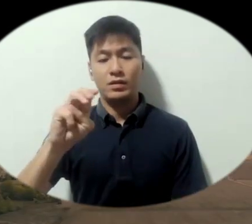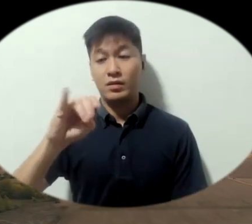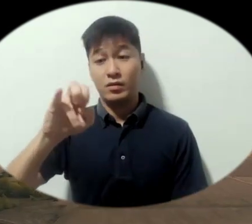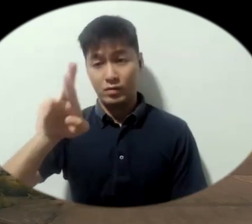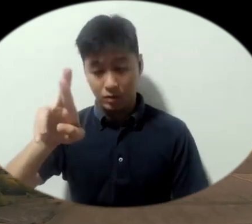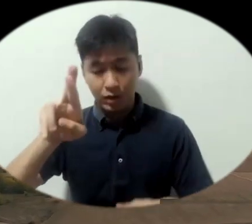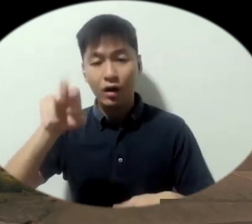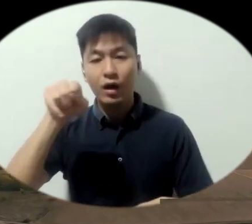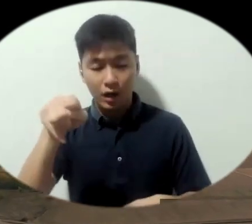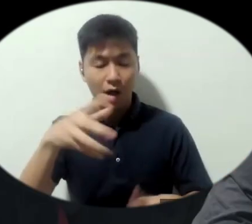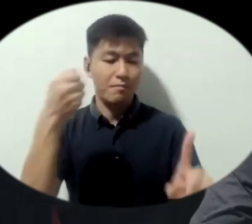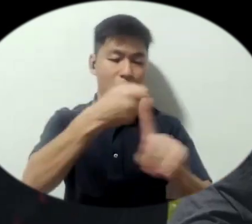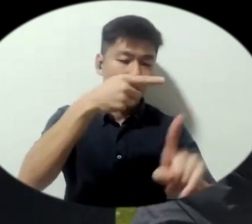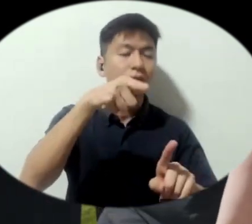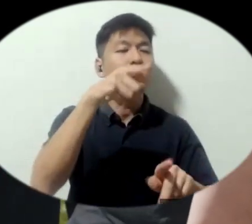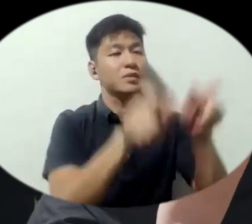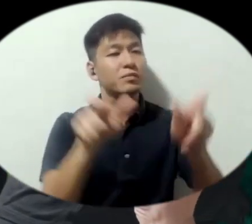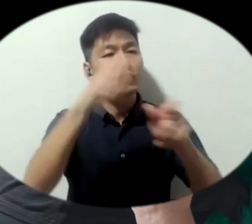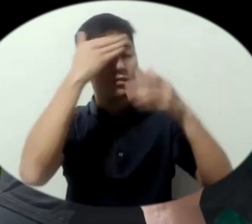dementia.